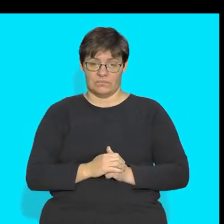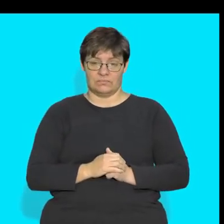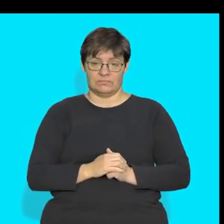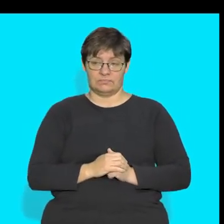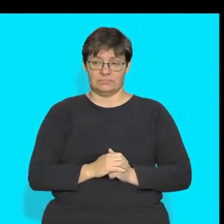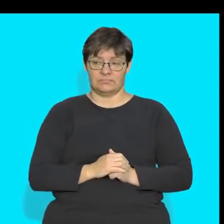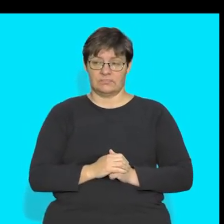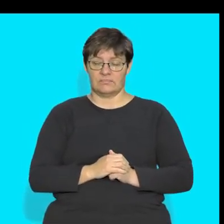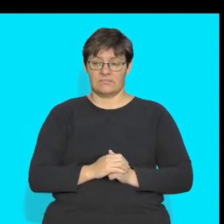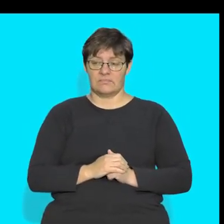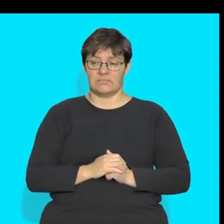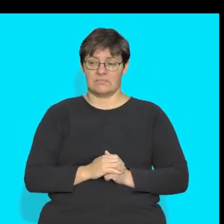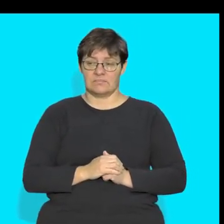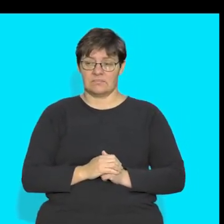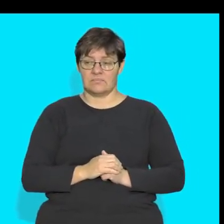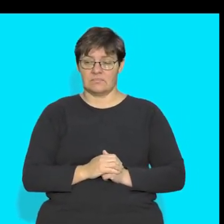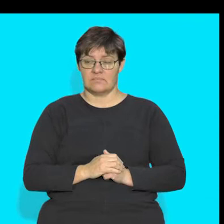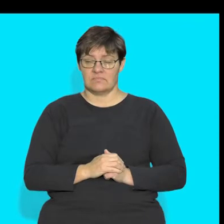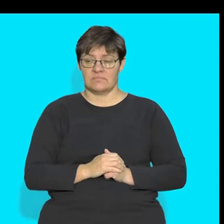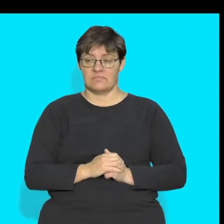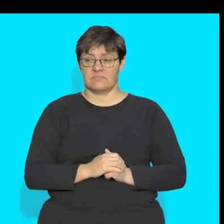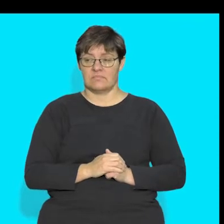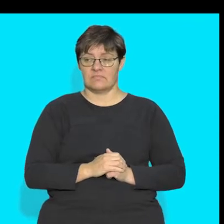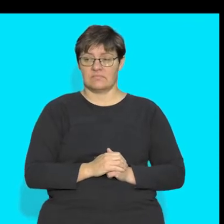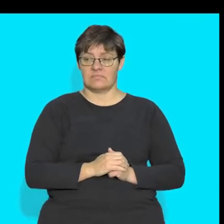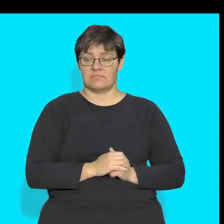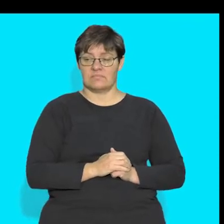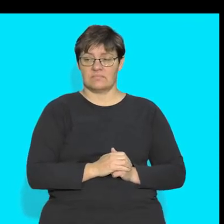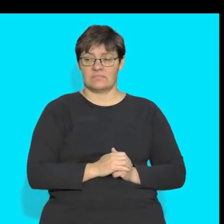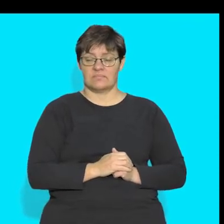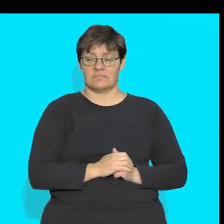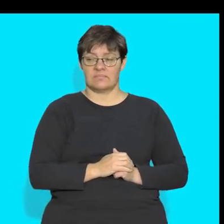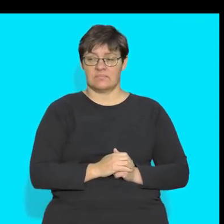from a high energy level